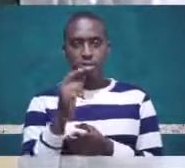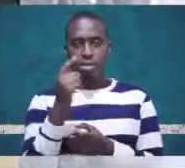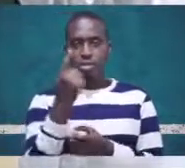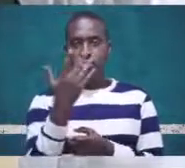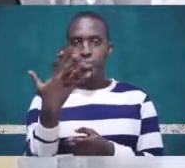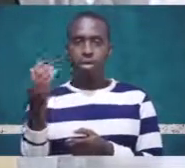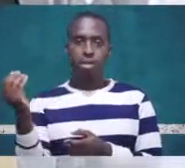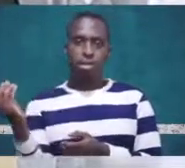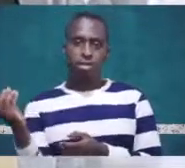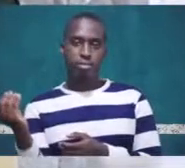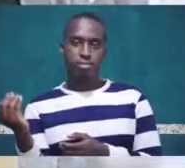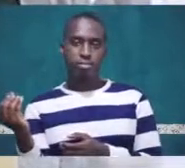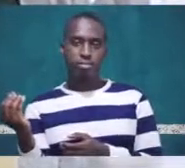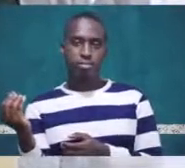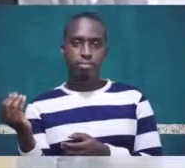1,500 Rwanda francs.